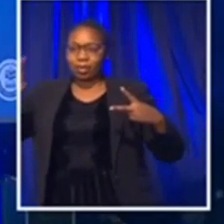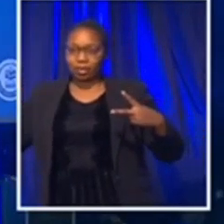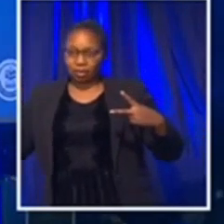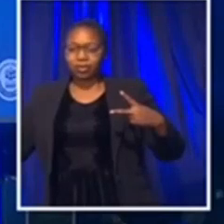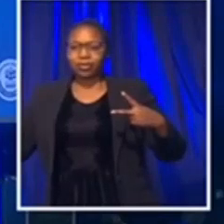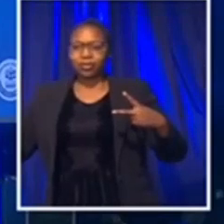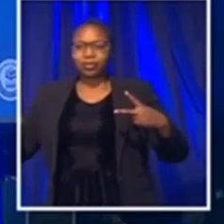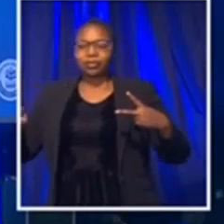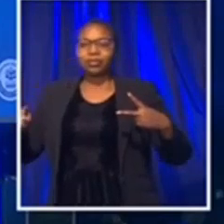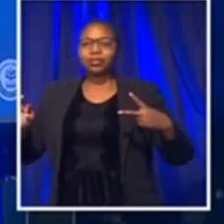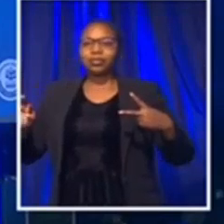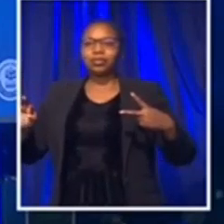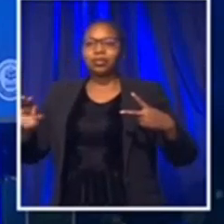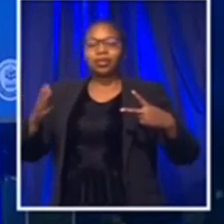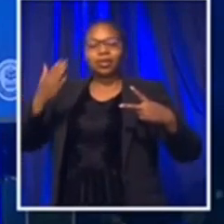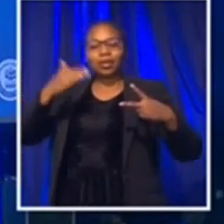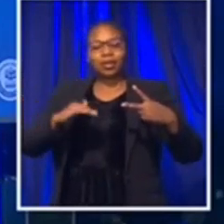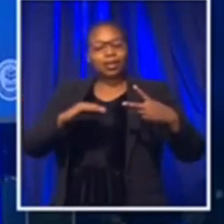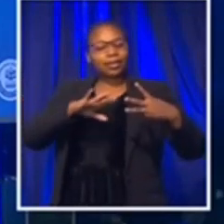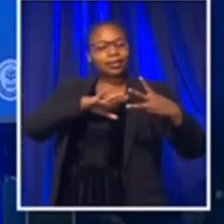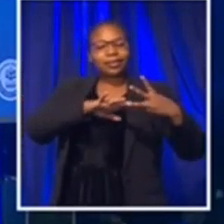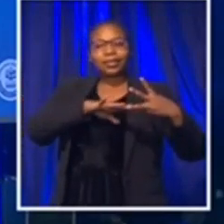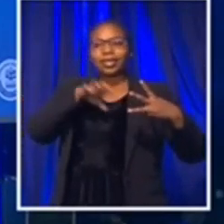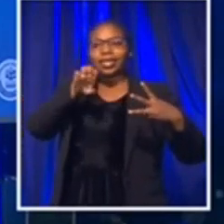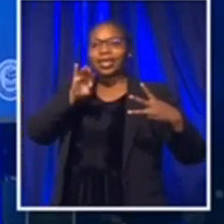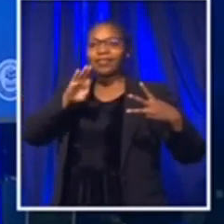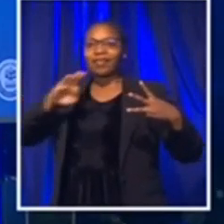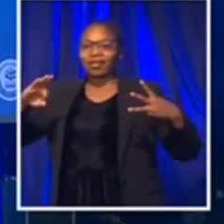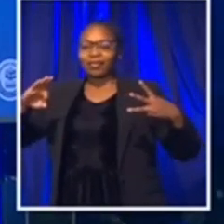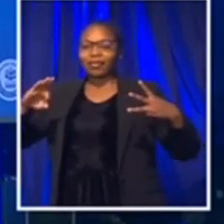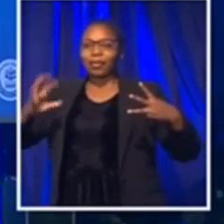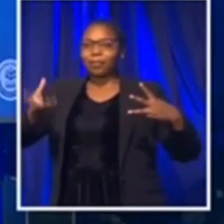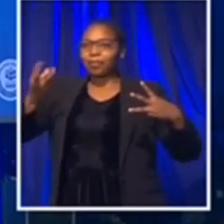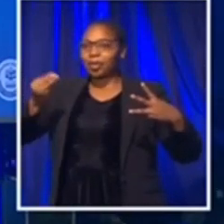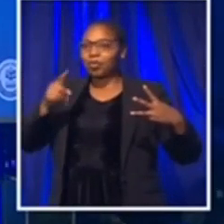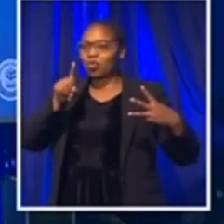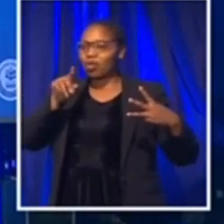28.72%, and the EFF got